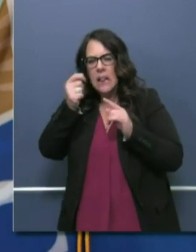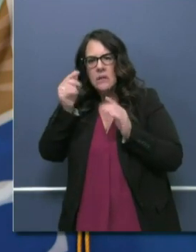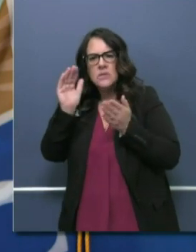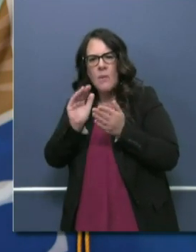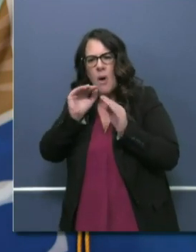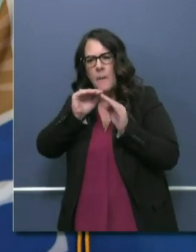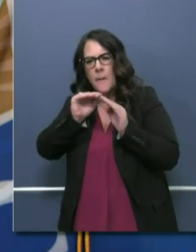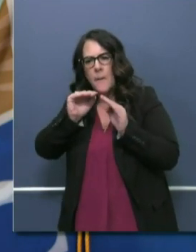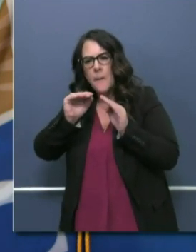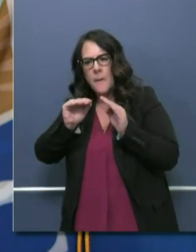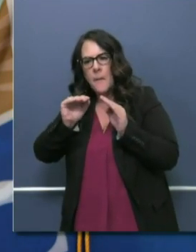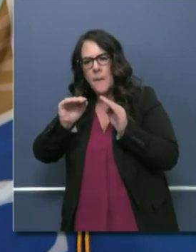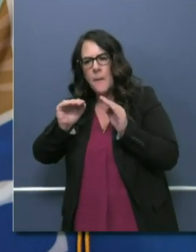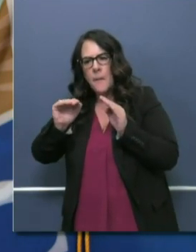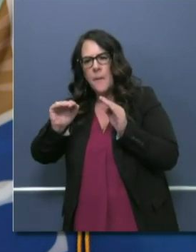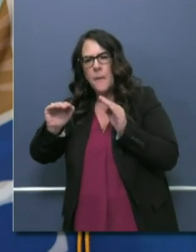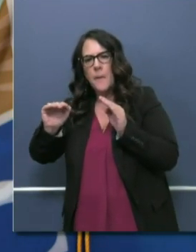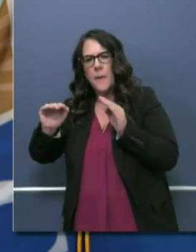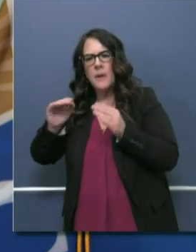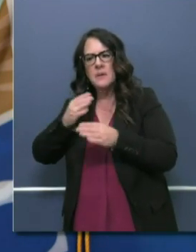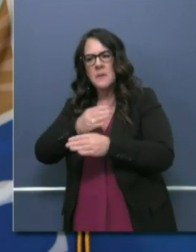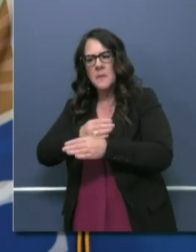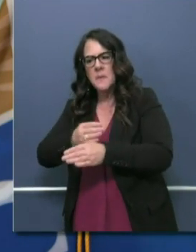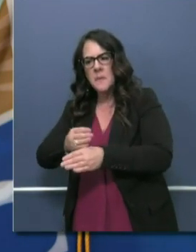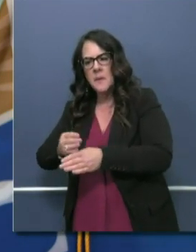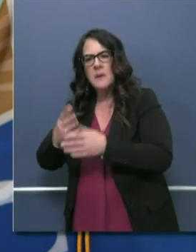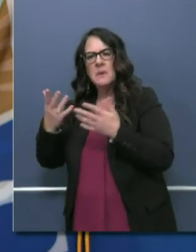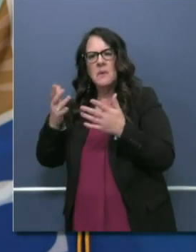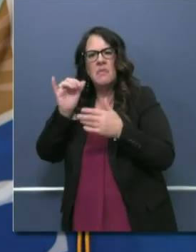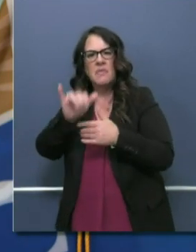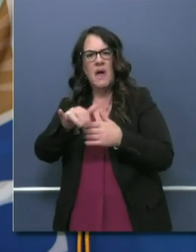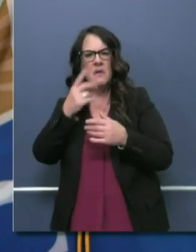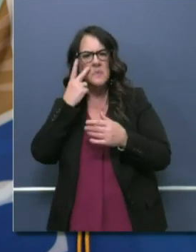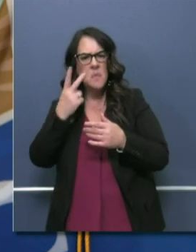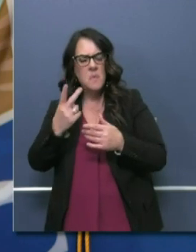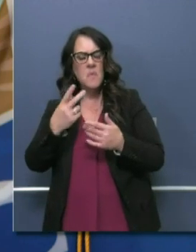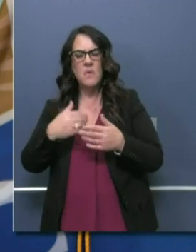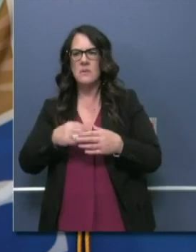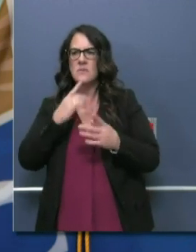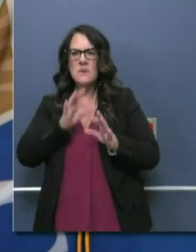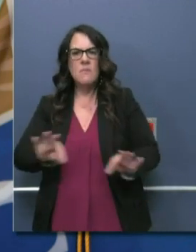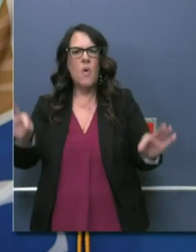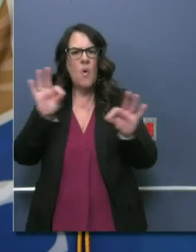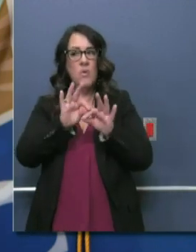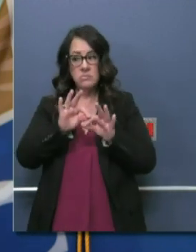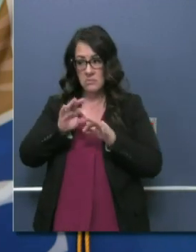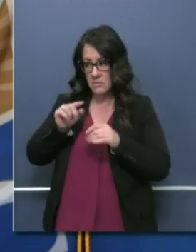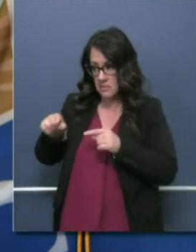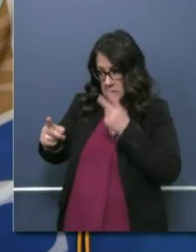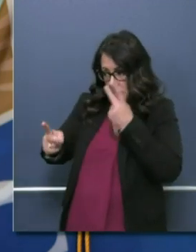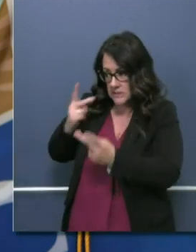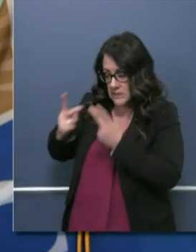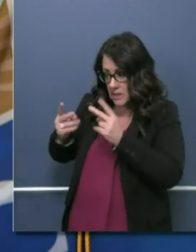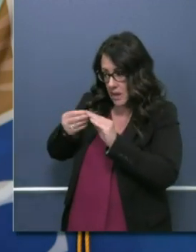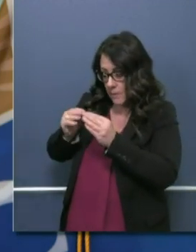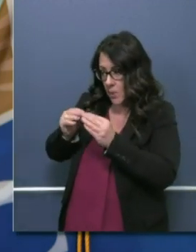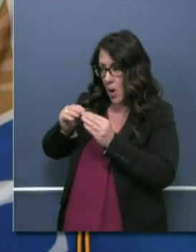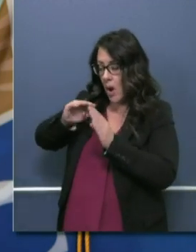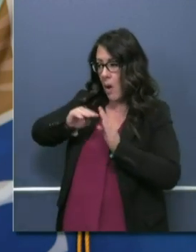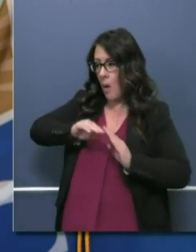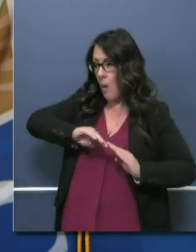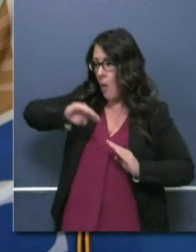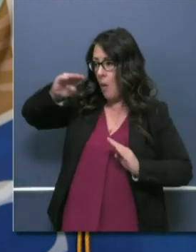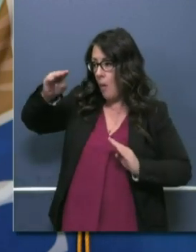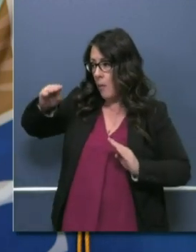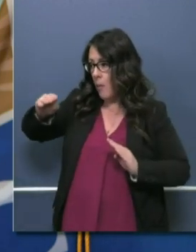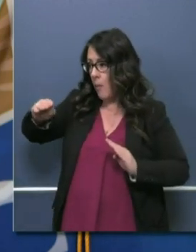That's put us in the position we are today. But it is essential as we modify that we are